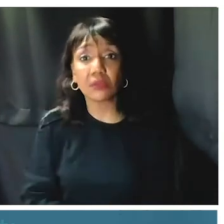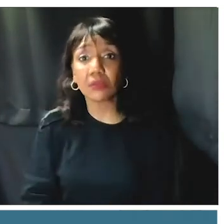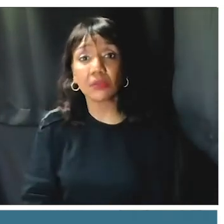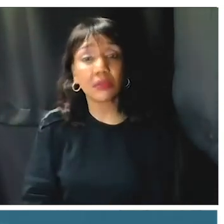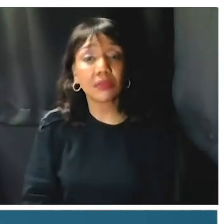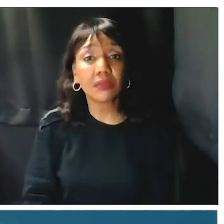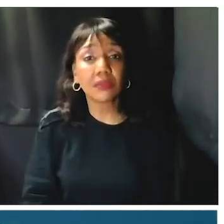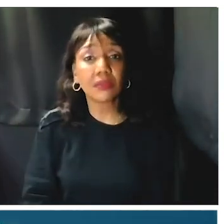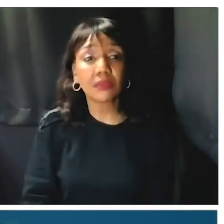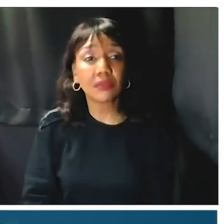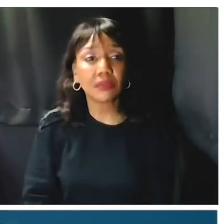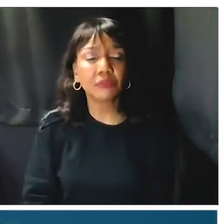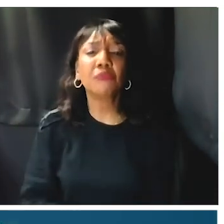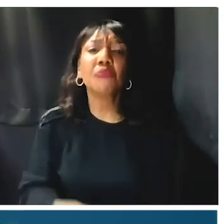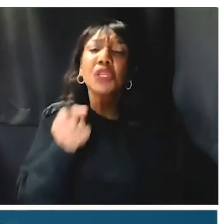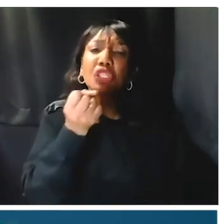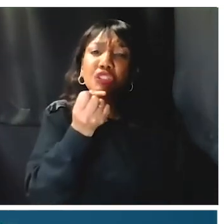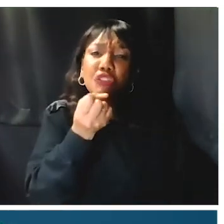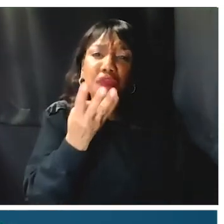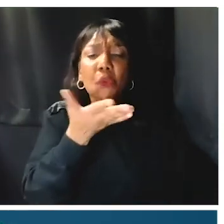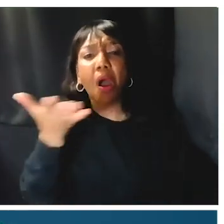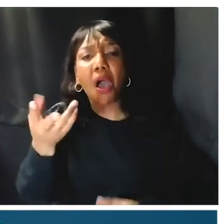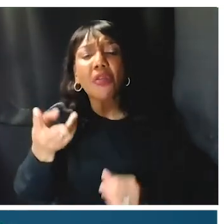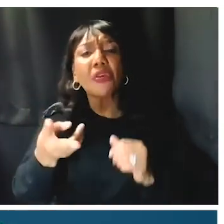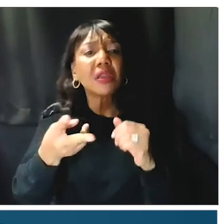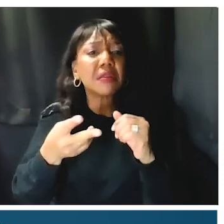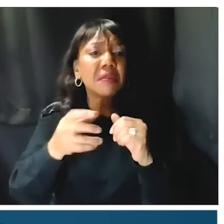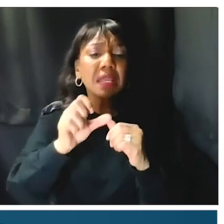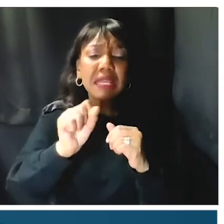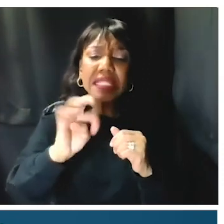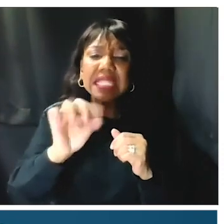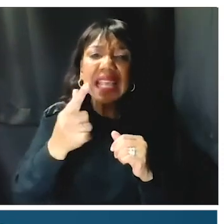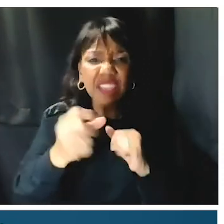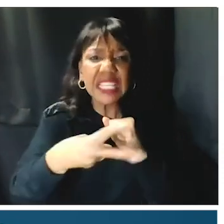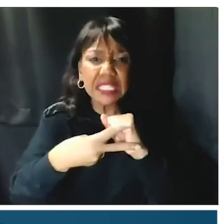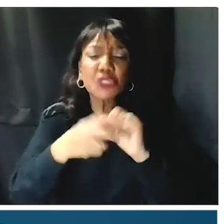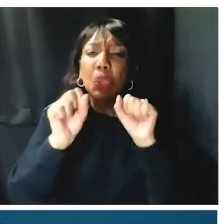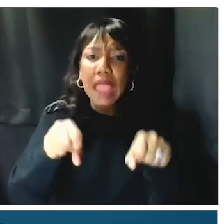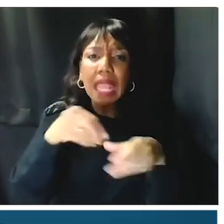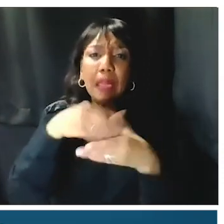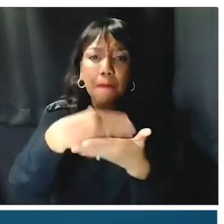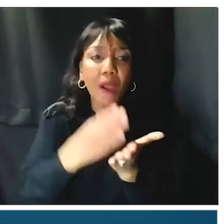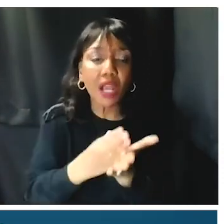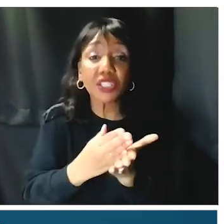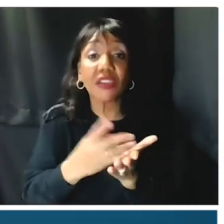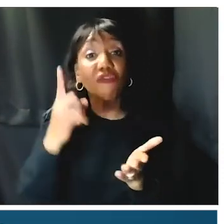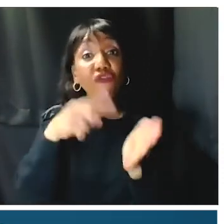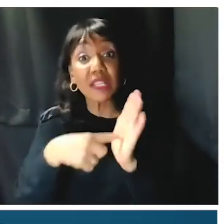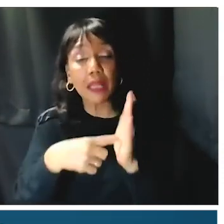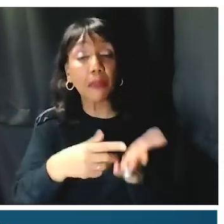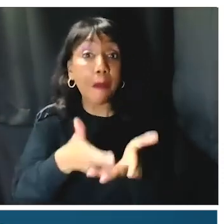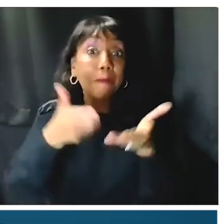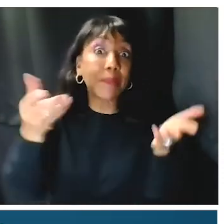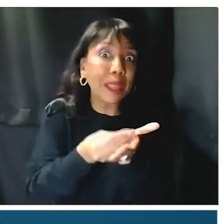There are a couple of other types of savings that you can include in your budget. These include big purchase savings and